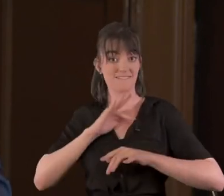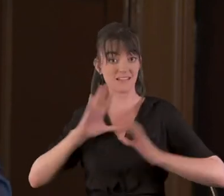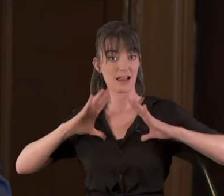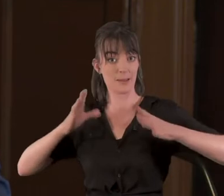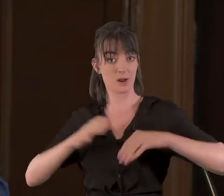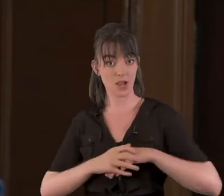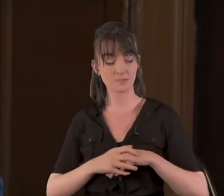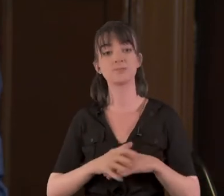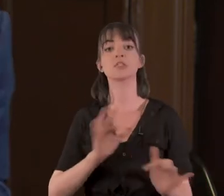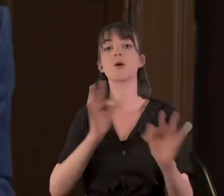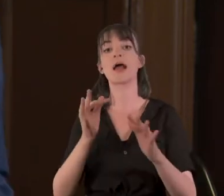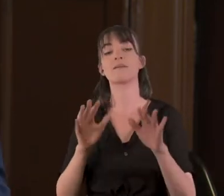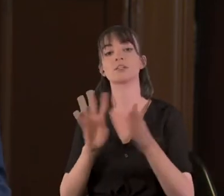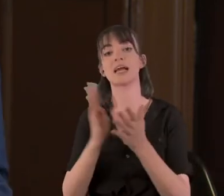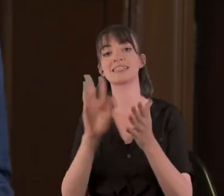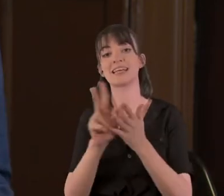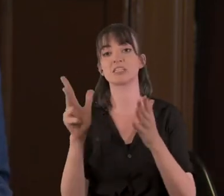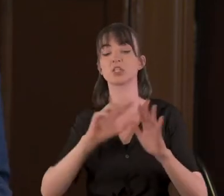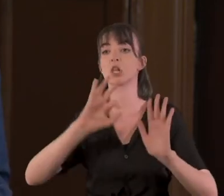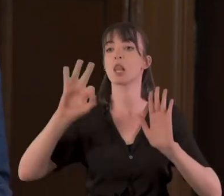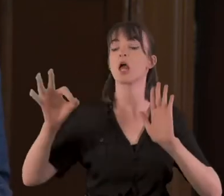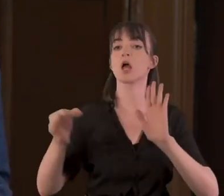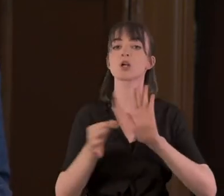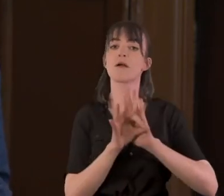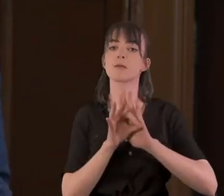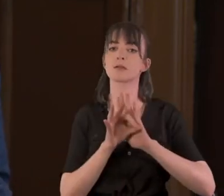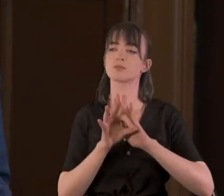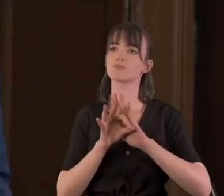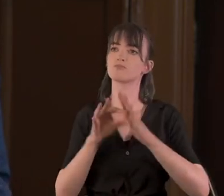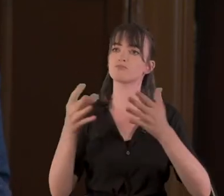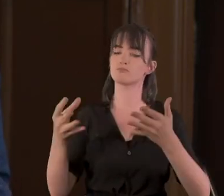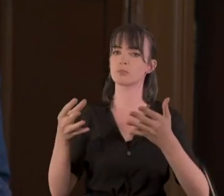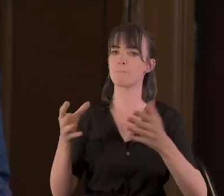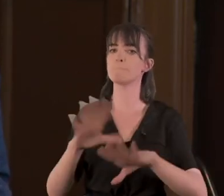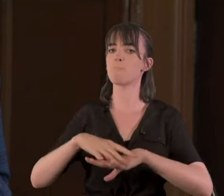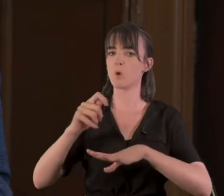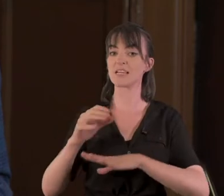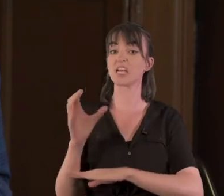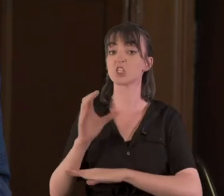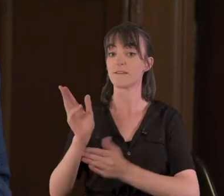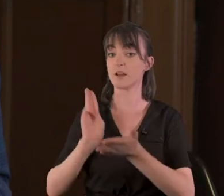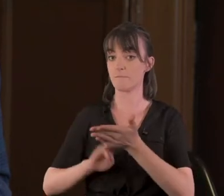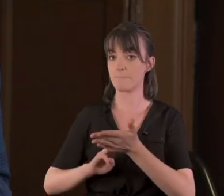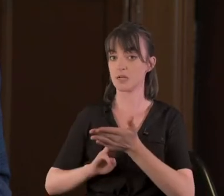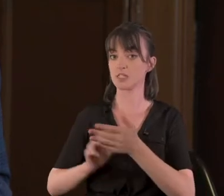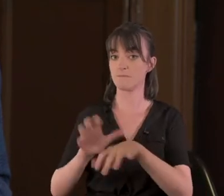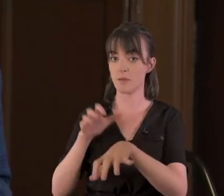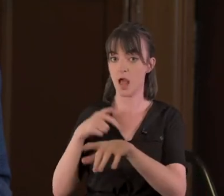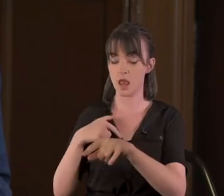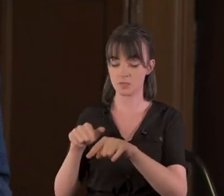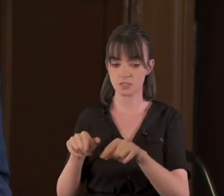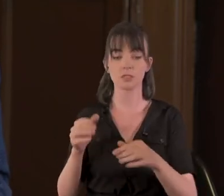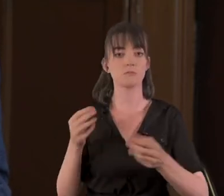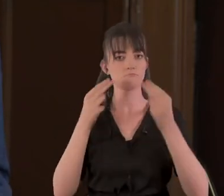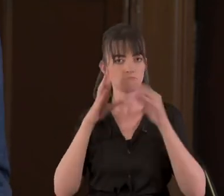the government is made up of, to a very large extent, Conservative members of Parliament. The cabinet is made up very largely of